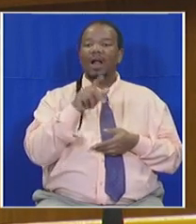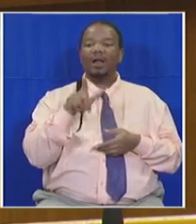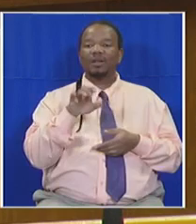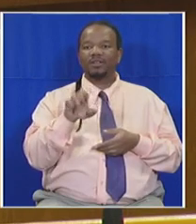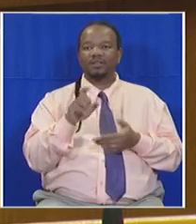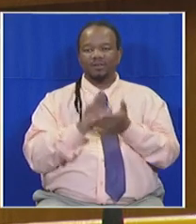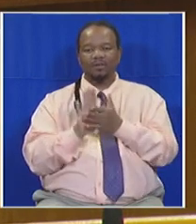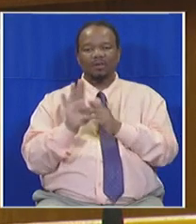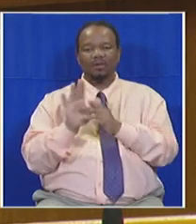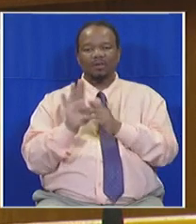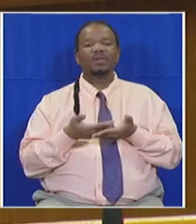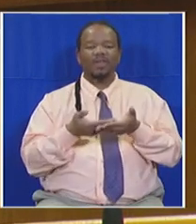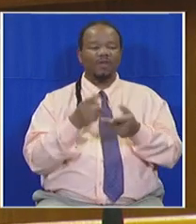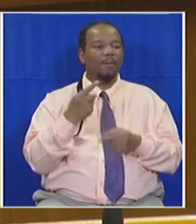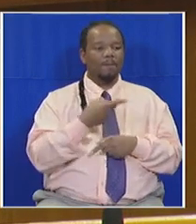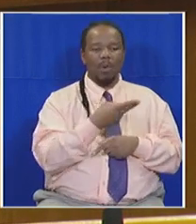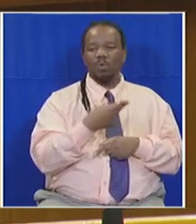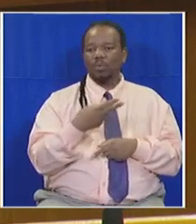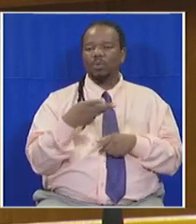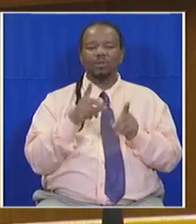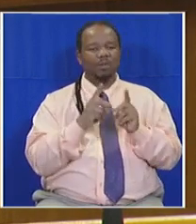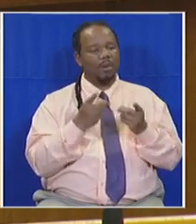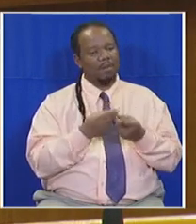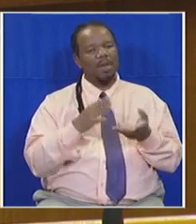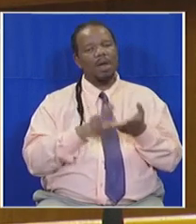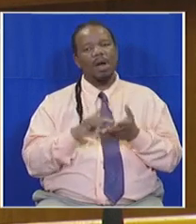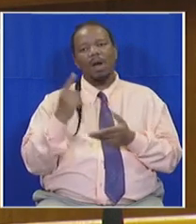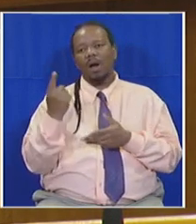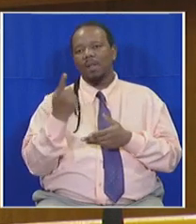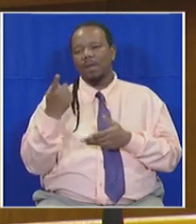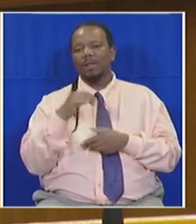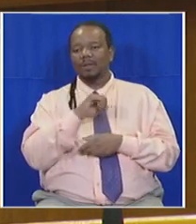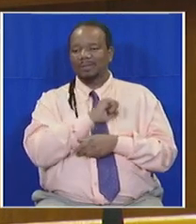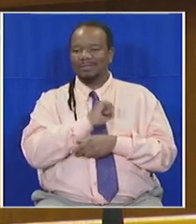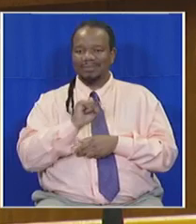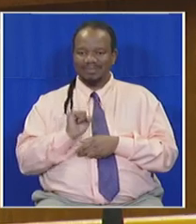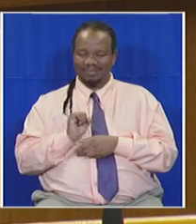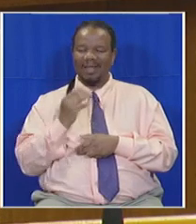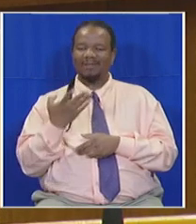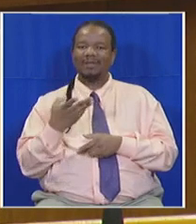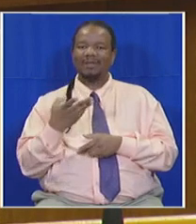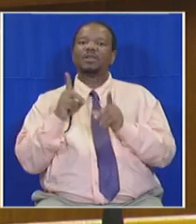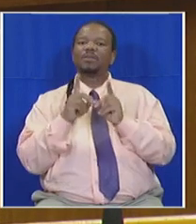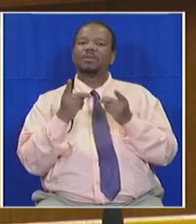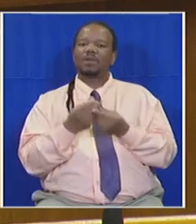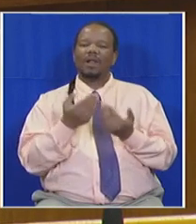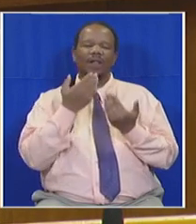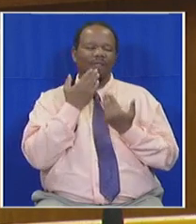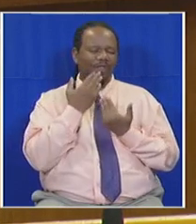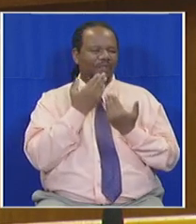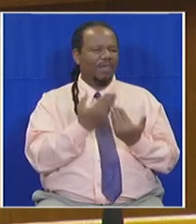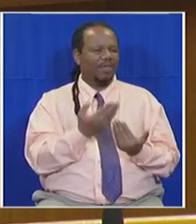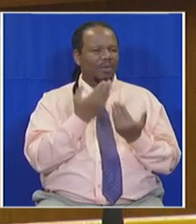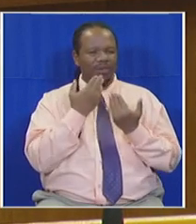both departments. Also, my gratitude goes to the staff of the ministries and the departments. I thank you for your effort over